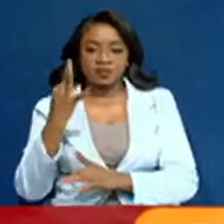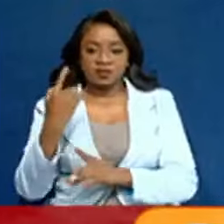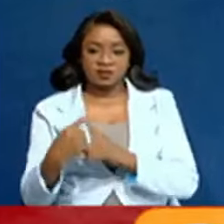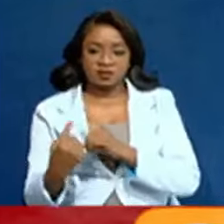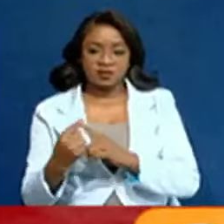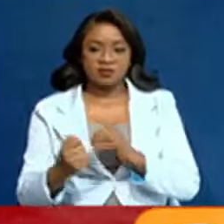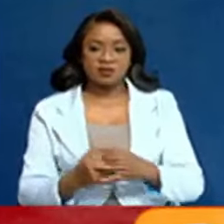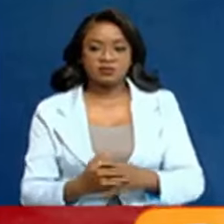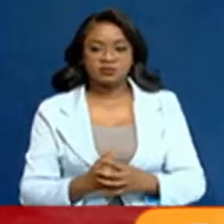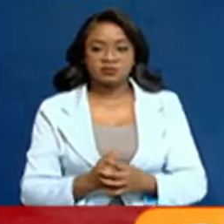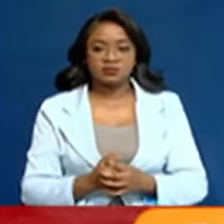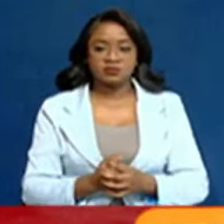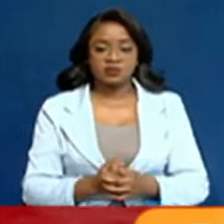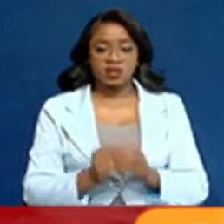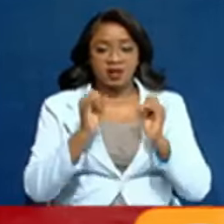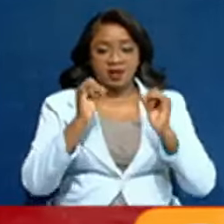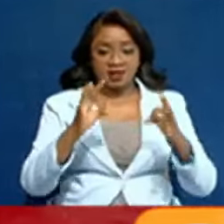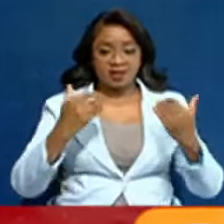National Police Service,